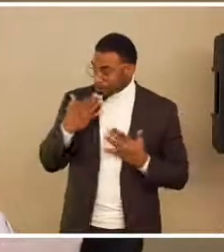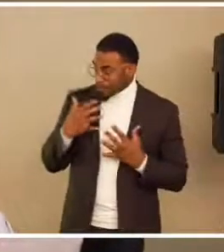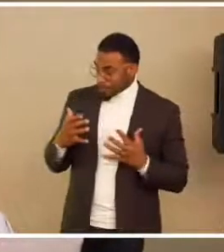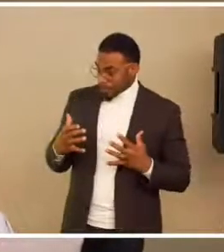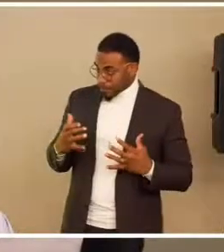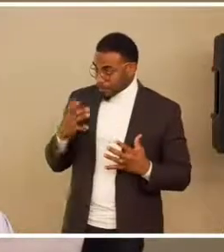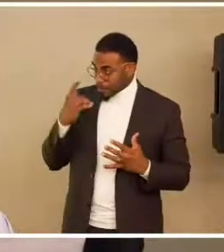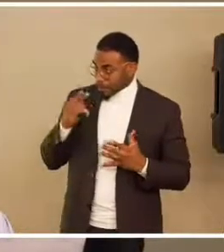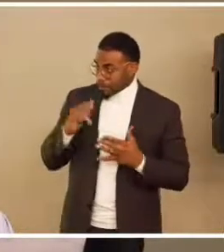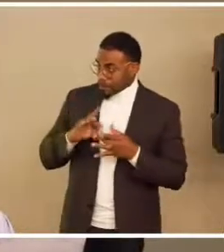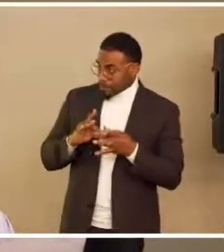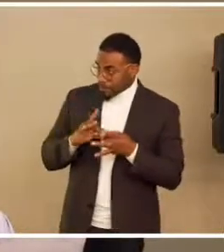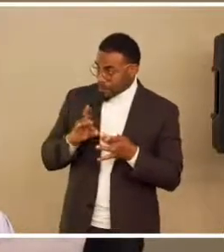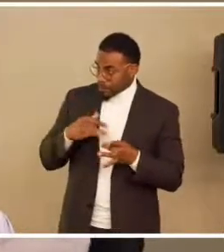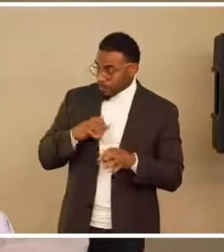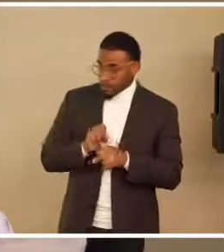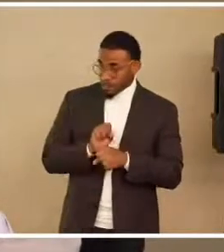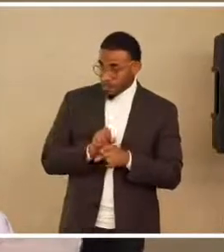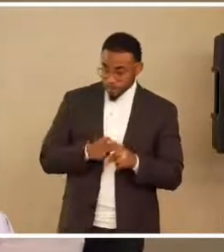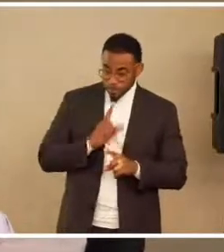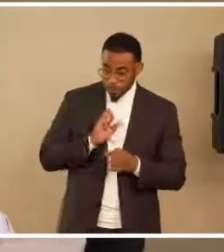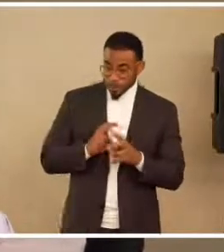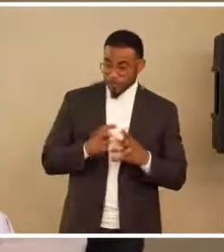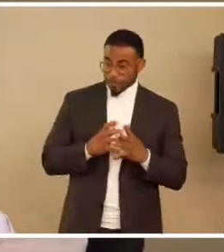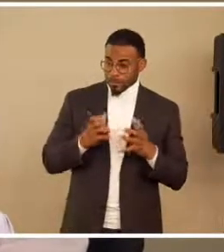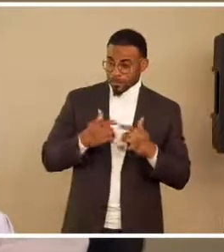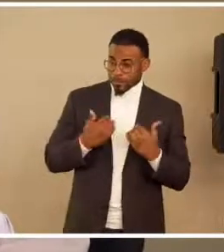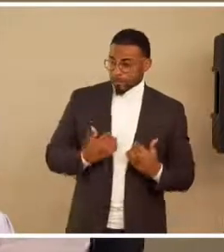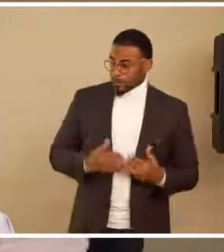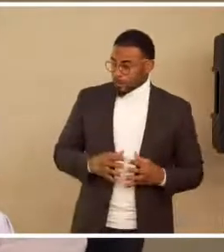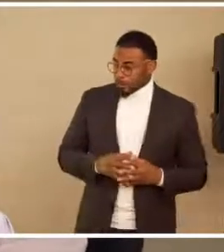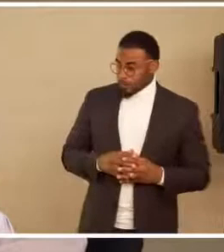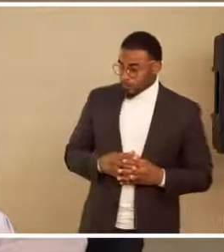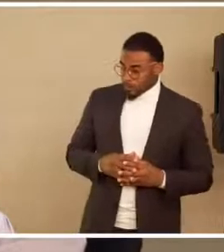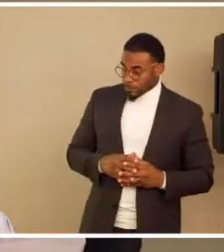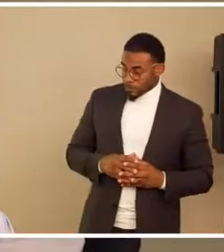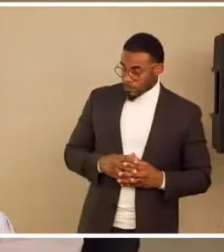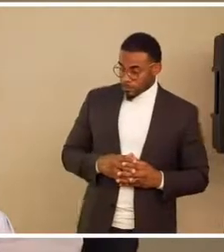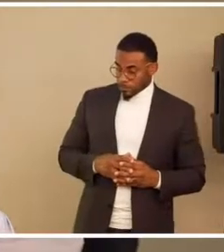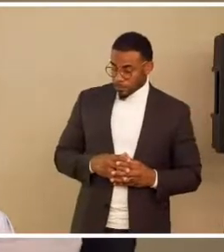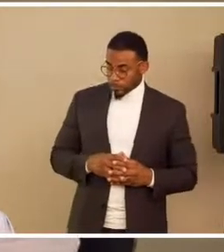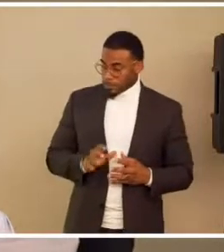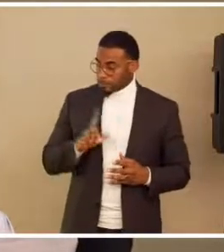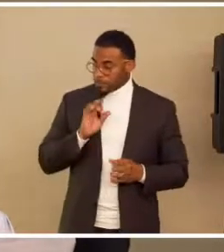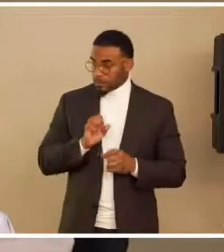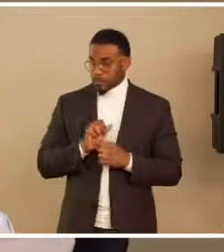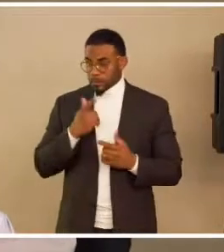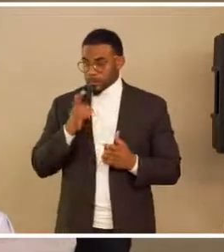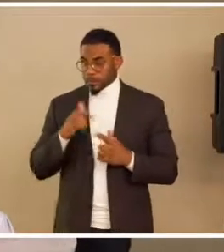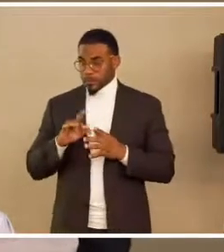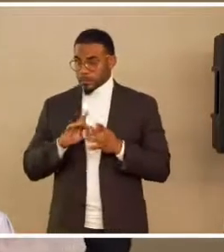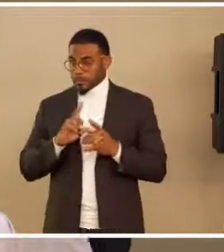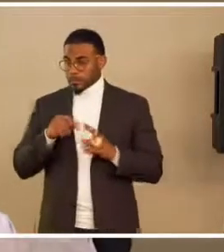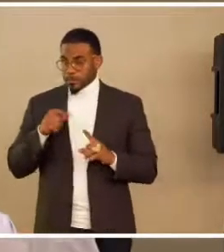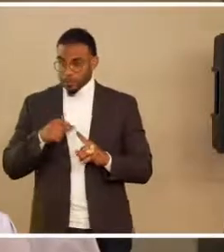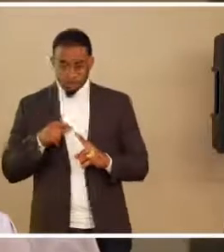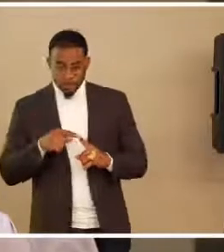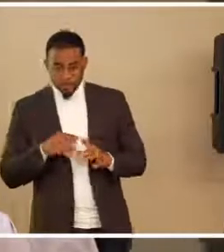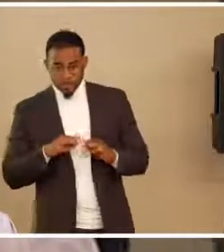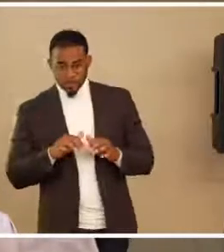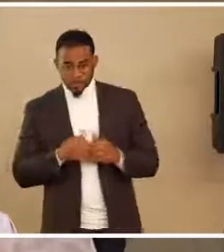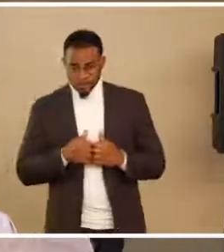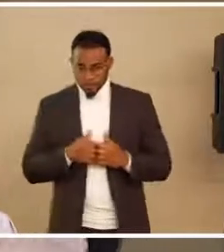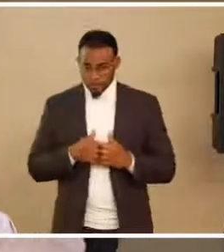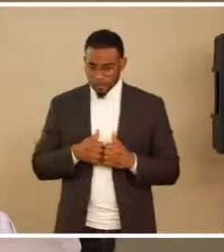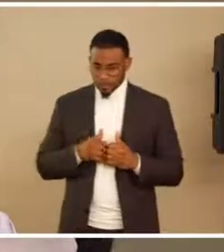thank you very much for your comments on my work. It really means a lot to me. That's really interesting what you say about